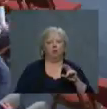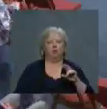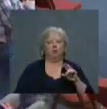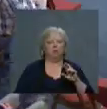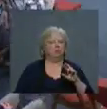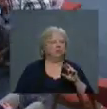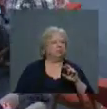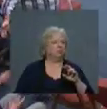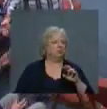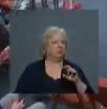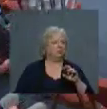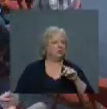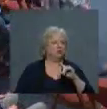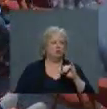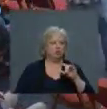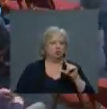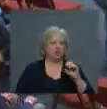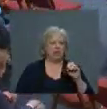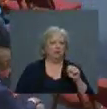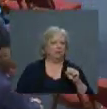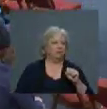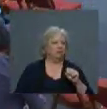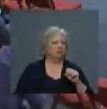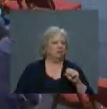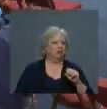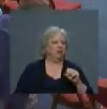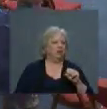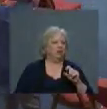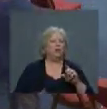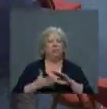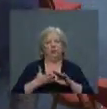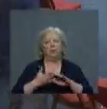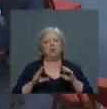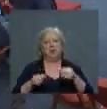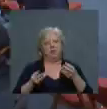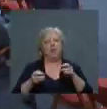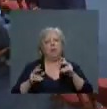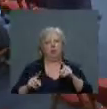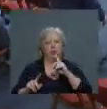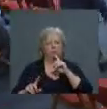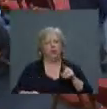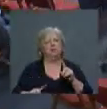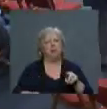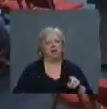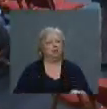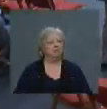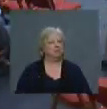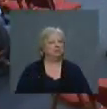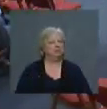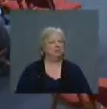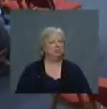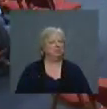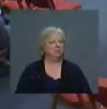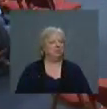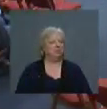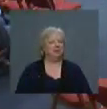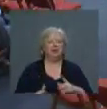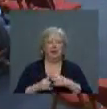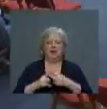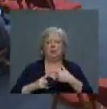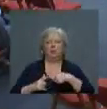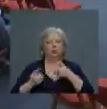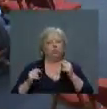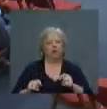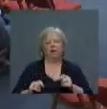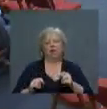Giles Martin, excuse me, I'll give you opportunity to respond to anything that's been indicated, and then we'll